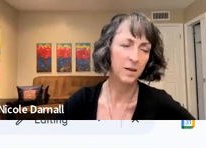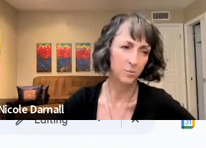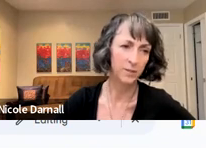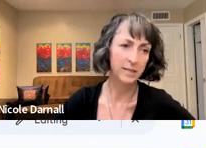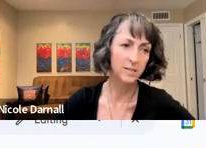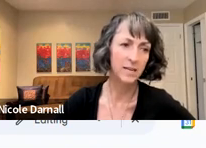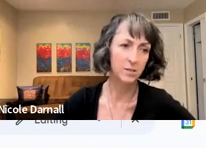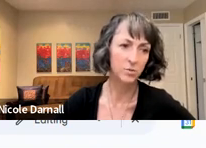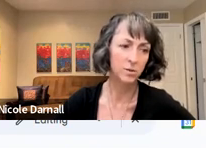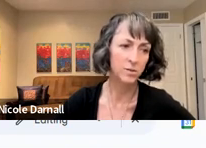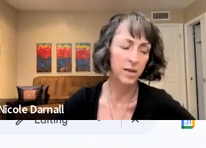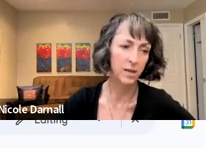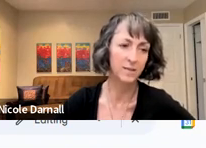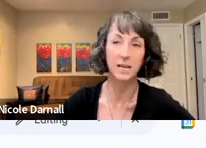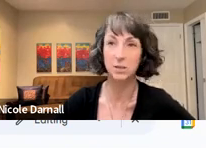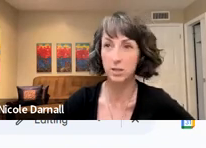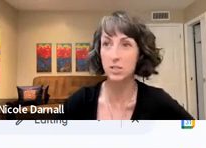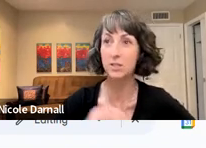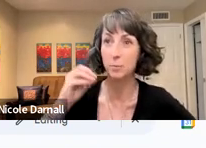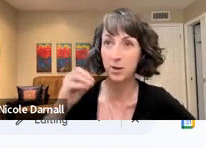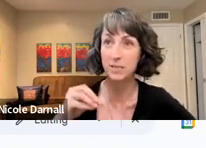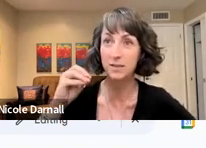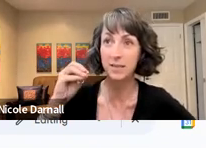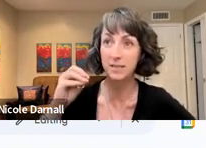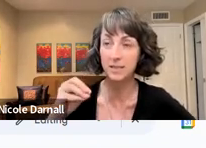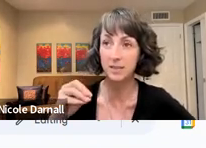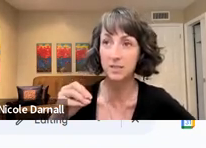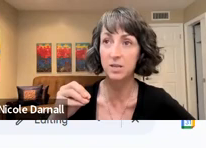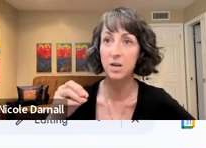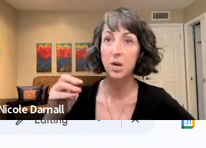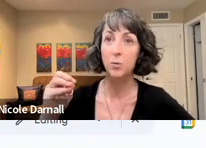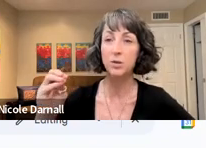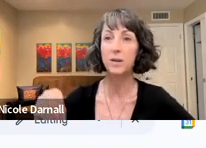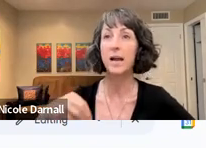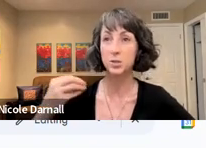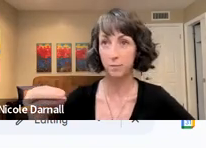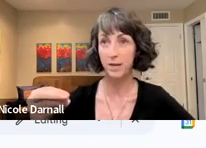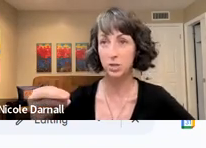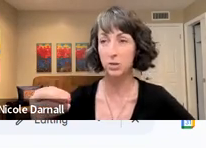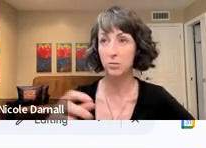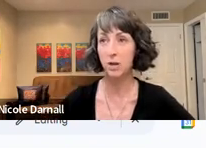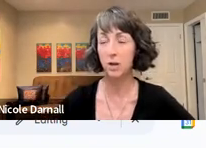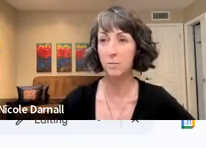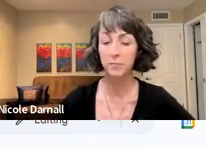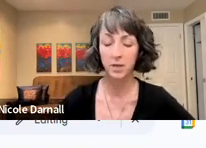the related to tech tools and the technologies that presently exist, where you can actually